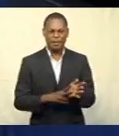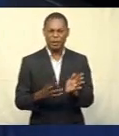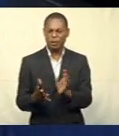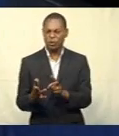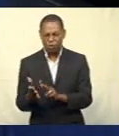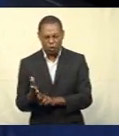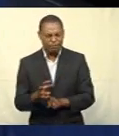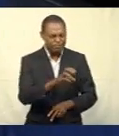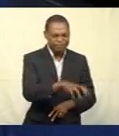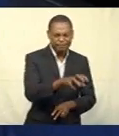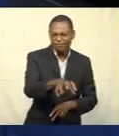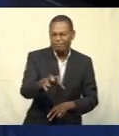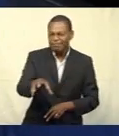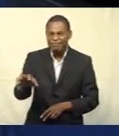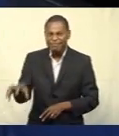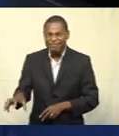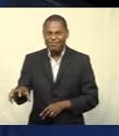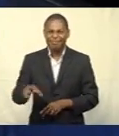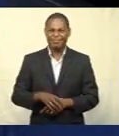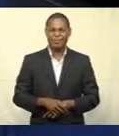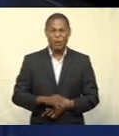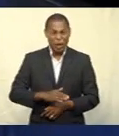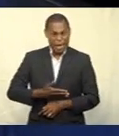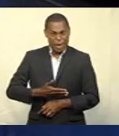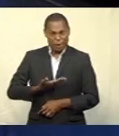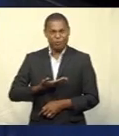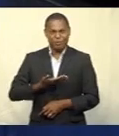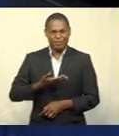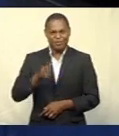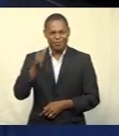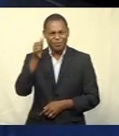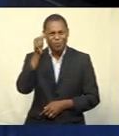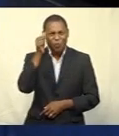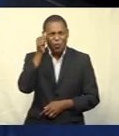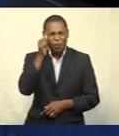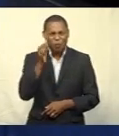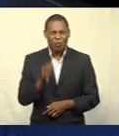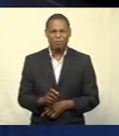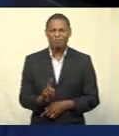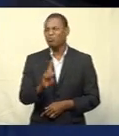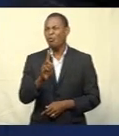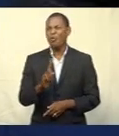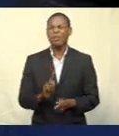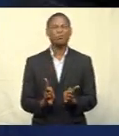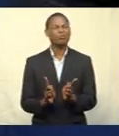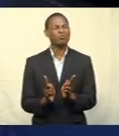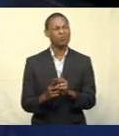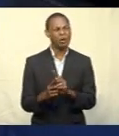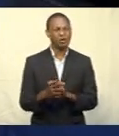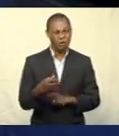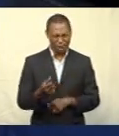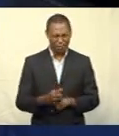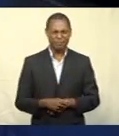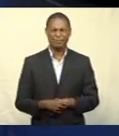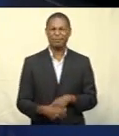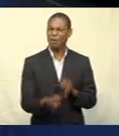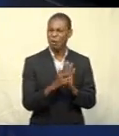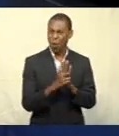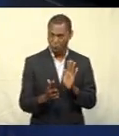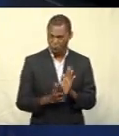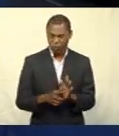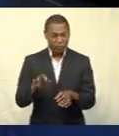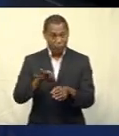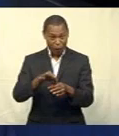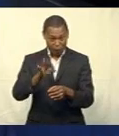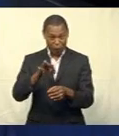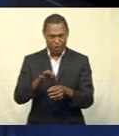Matei, Nangara, if you're interested in knowing about the changes, the proposed changes to the laws governing our elections and voting,